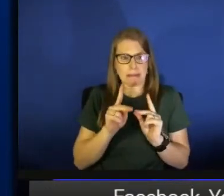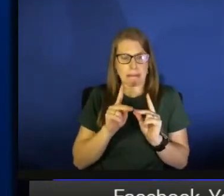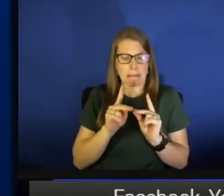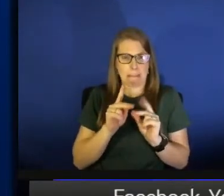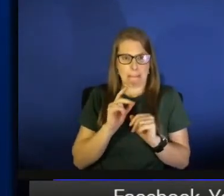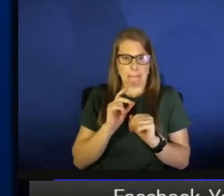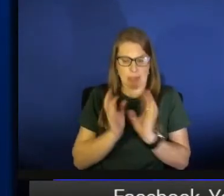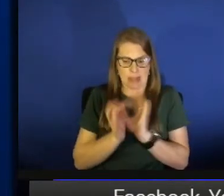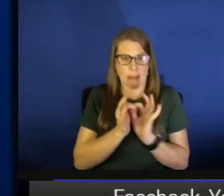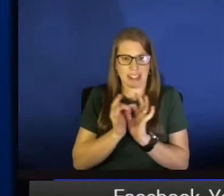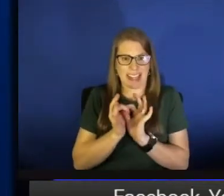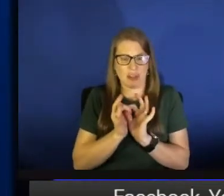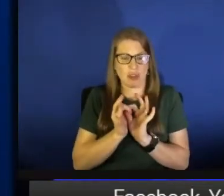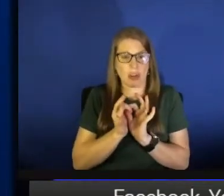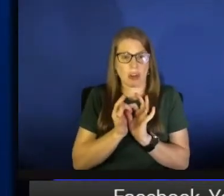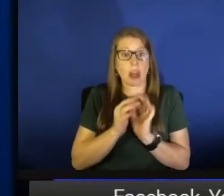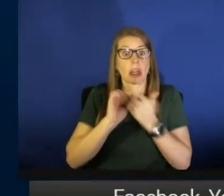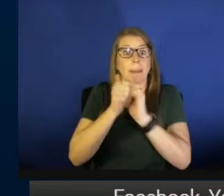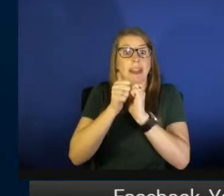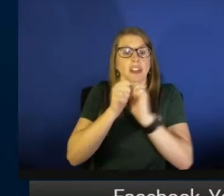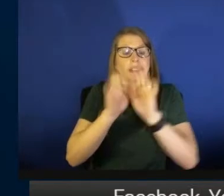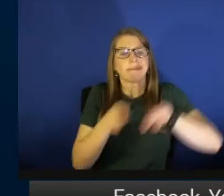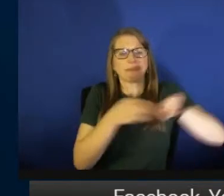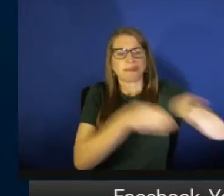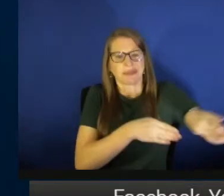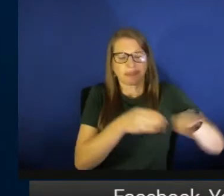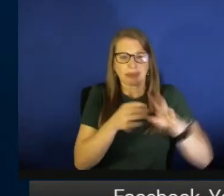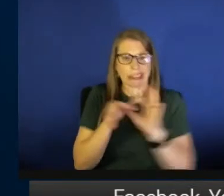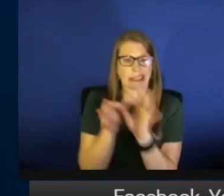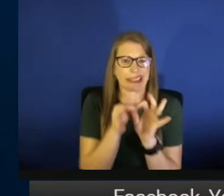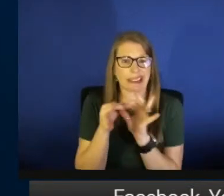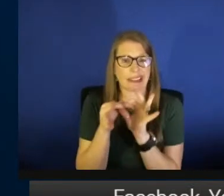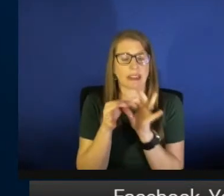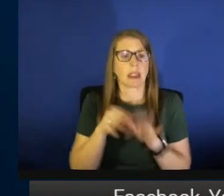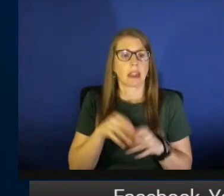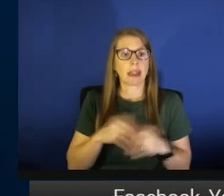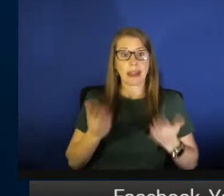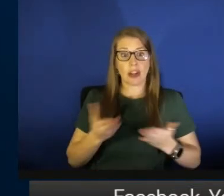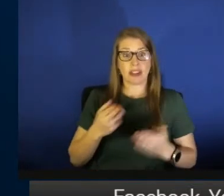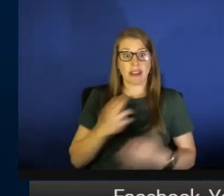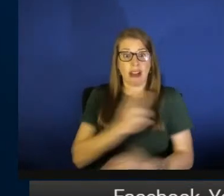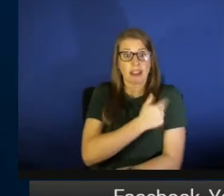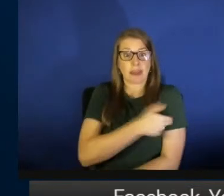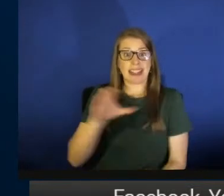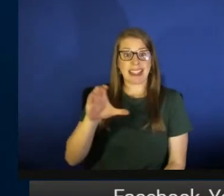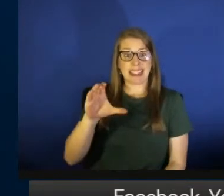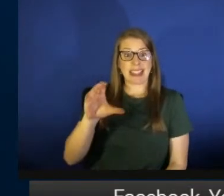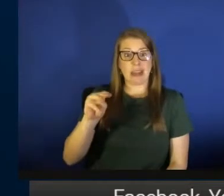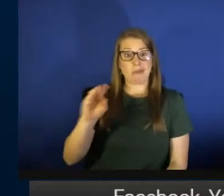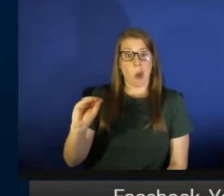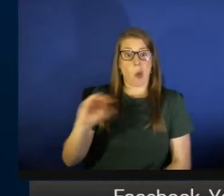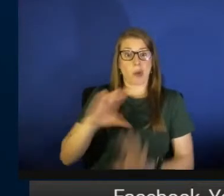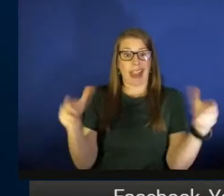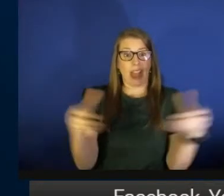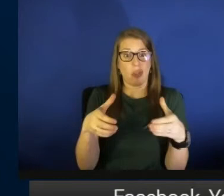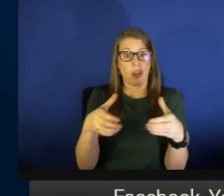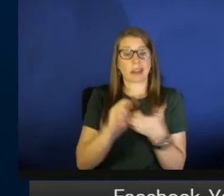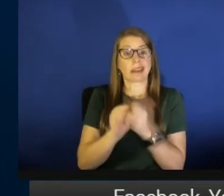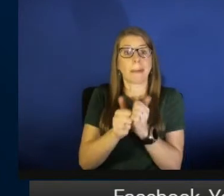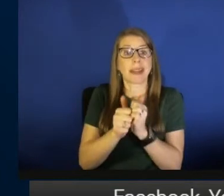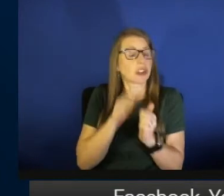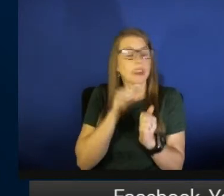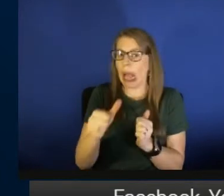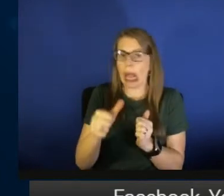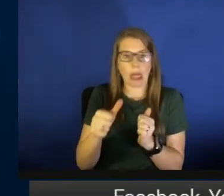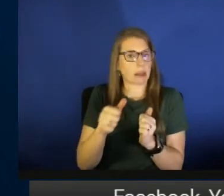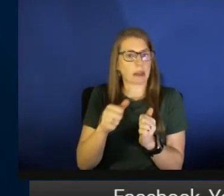really what helped us do that. I mean, here at the hospitals, we bring all of our CMOs together on calls. It's not about competition. It's about everyone getting on the